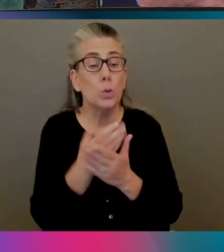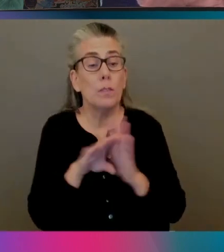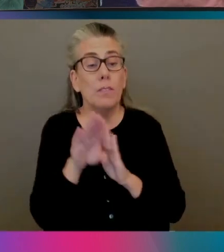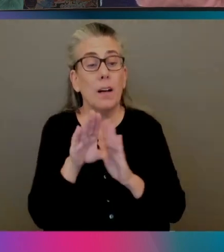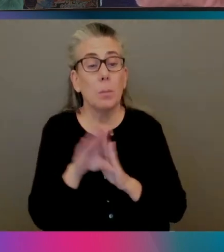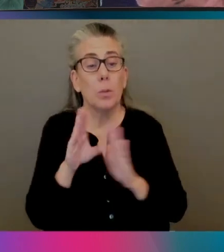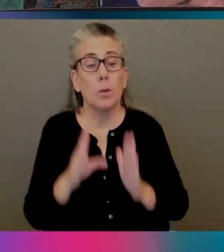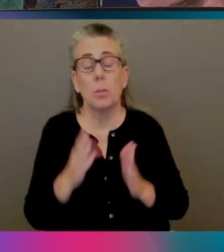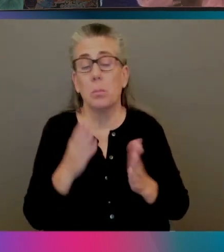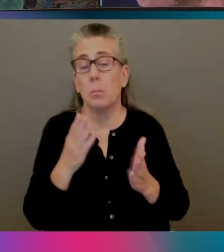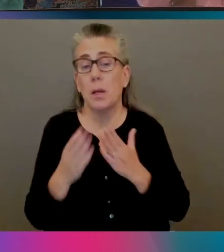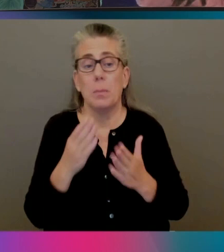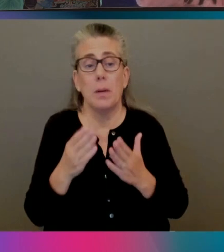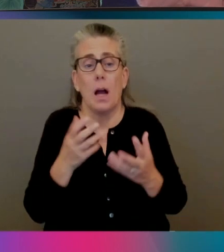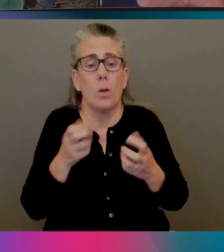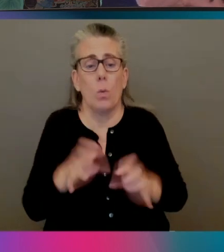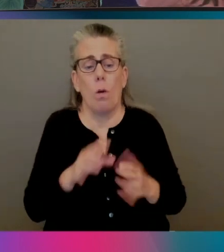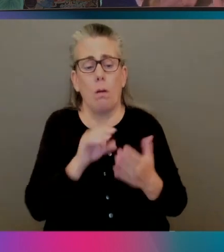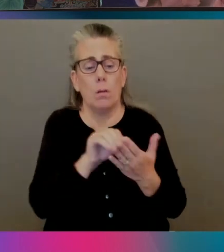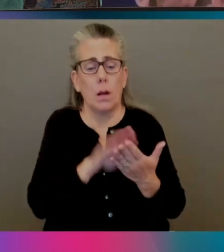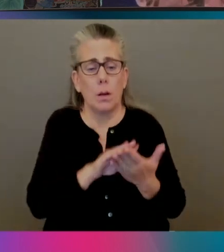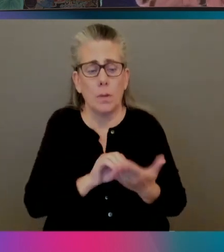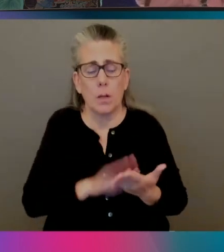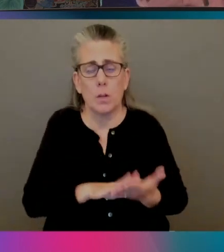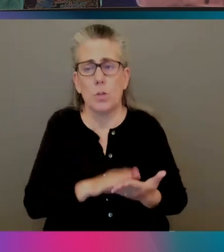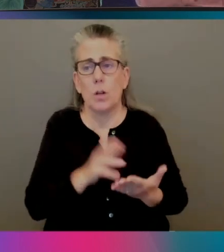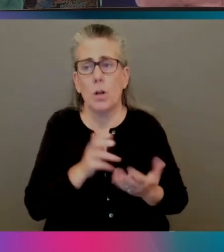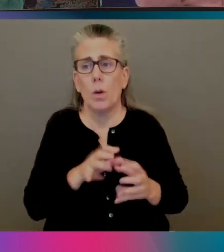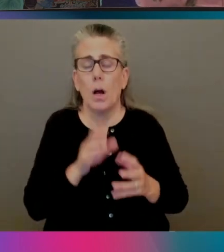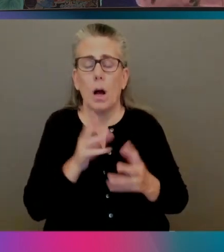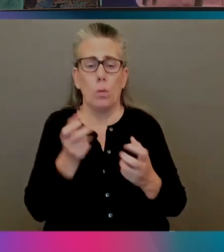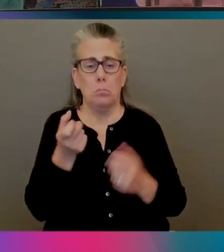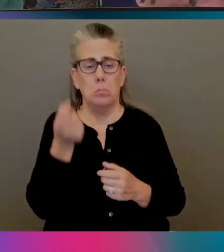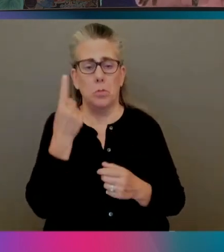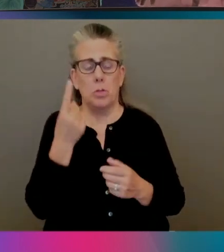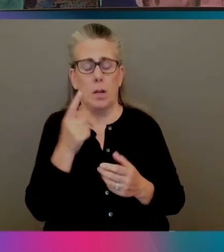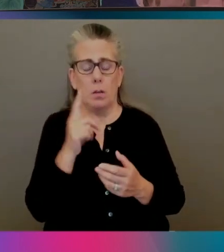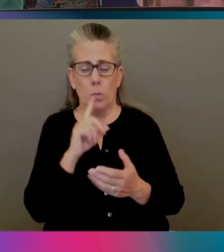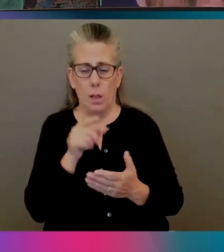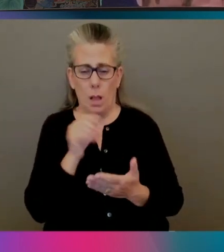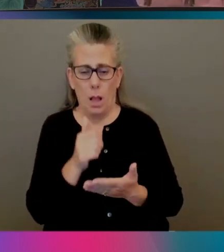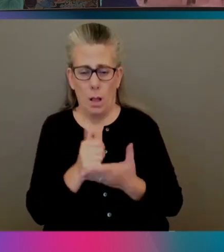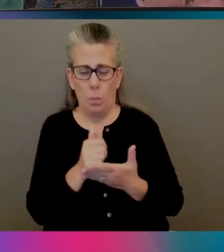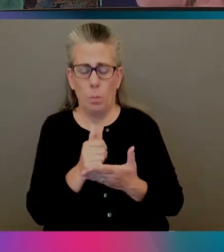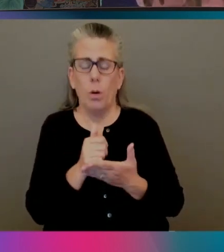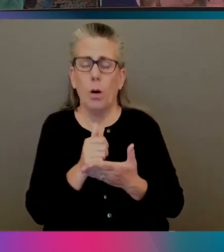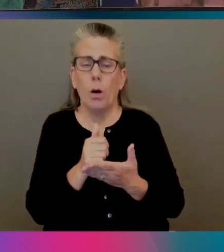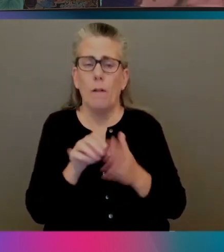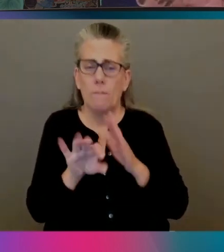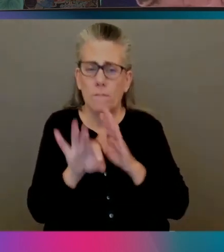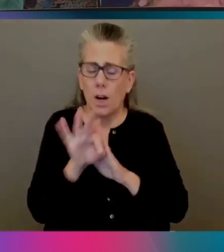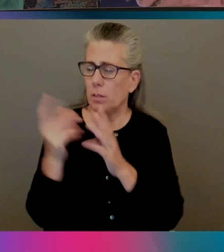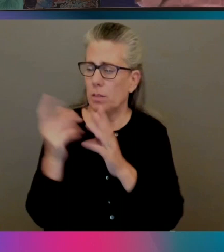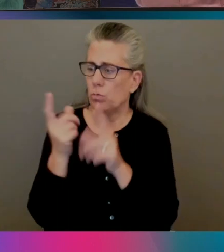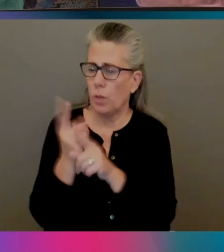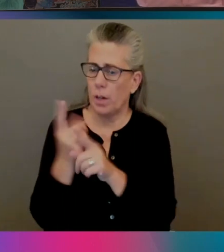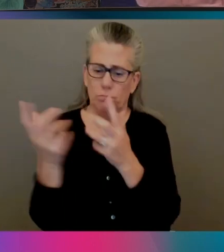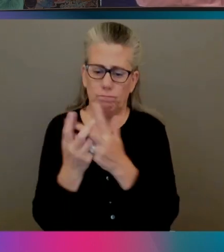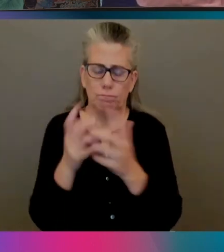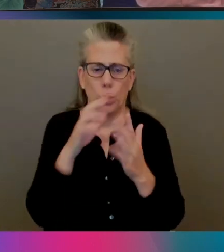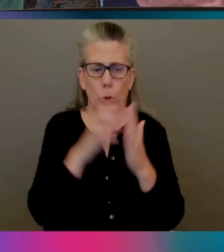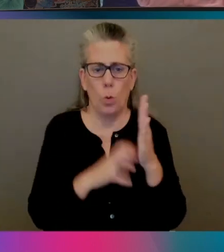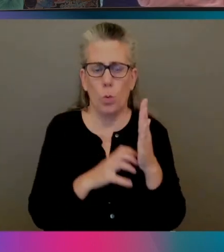out the documentation. This basically understands my intent and basically helps me get the code, the starter code that is generally right, and I can then edit and tweak